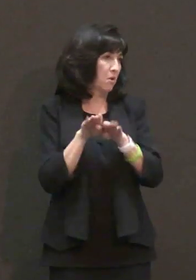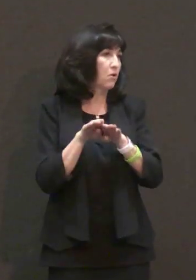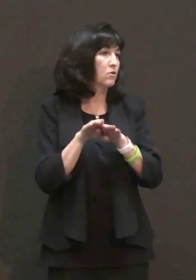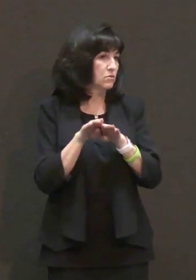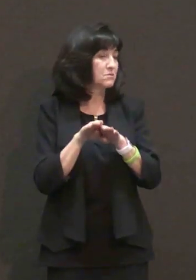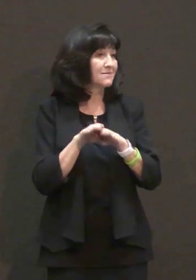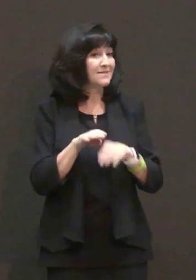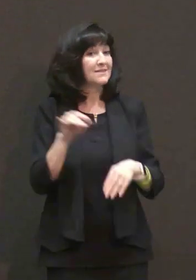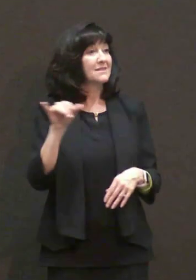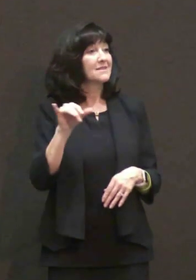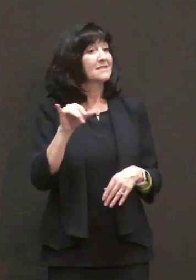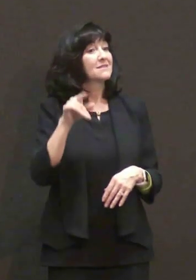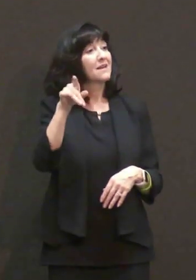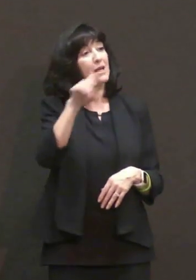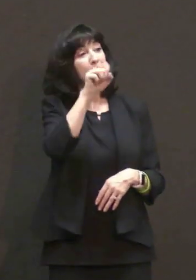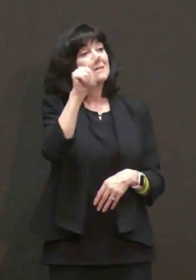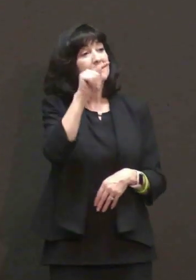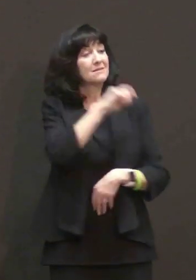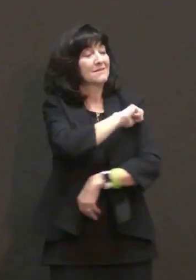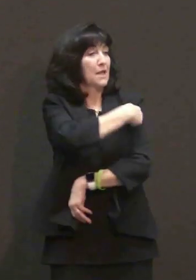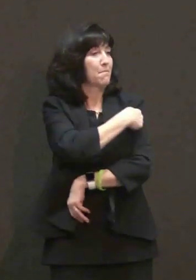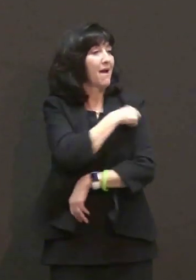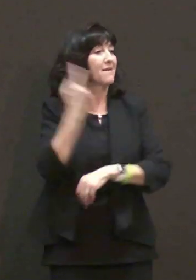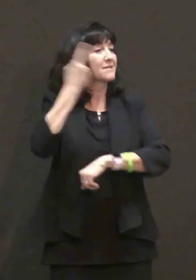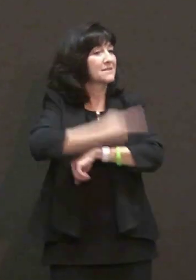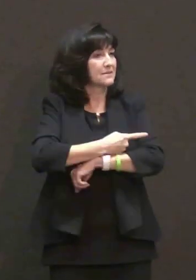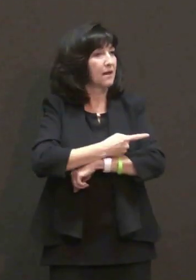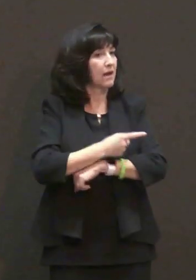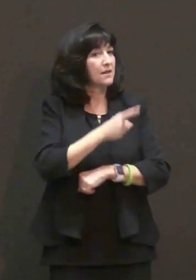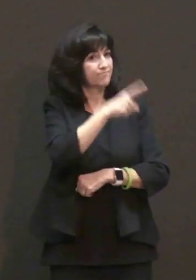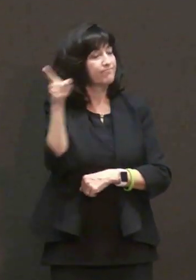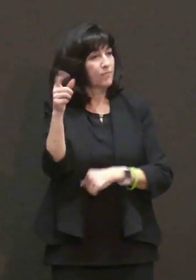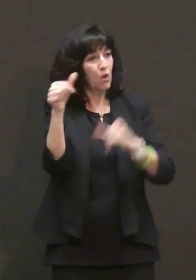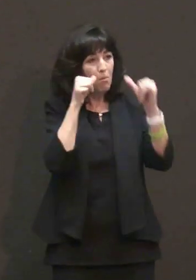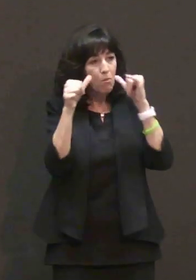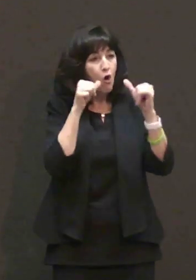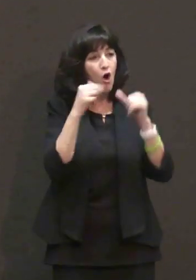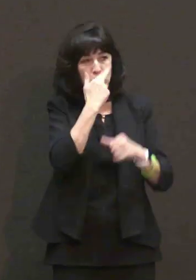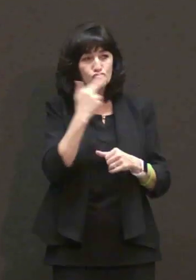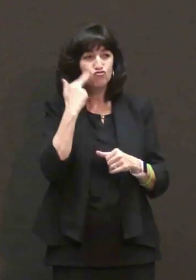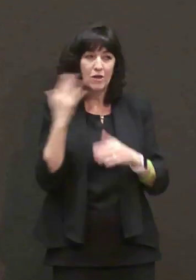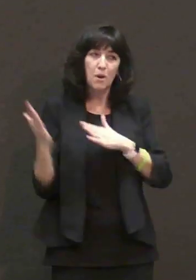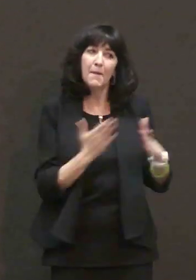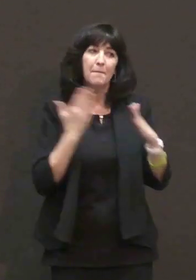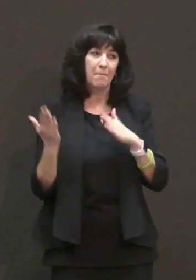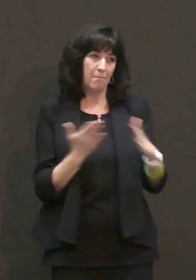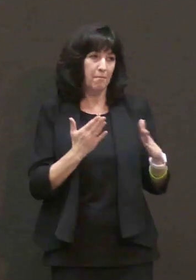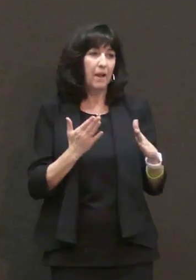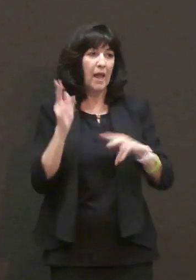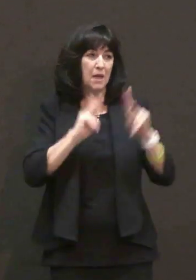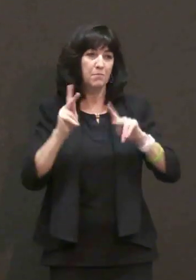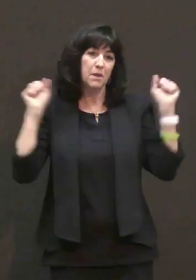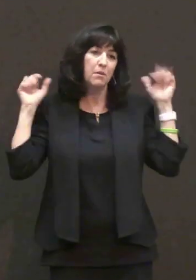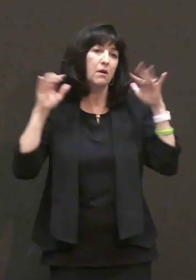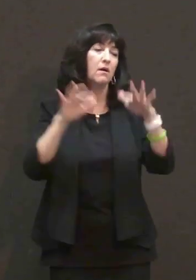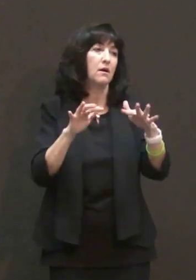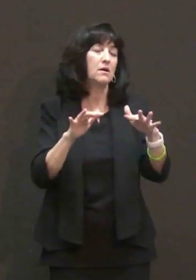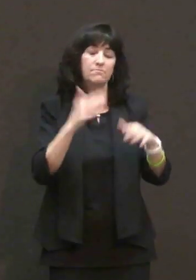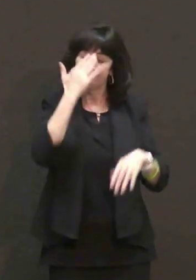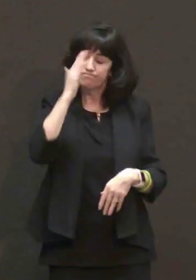St. Patrick's Day, when bars and restaurants would have been full, that we needed to do something. So it's a combination of the science from the experts